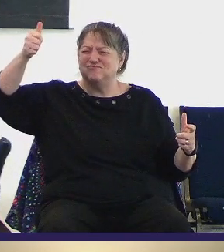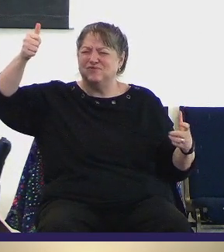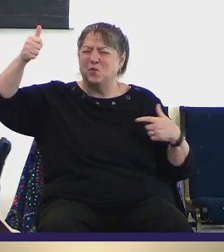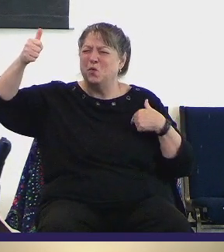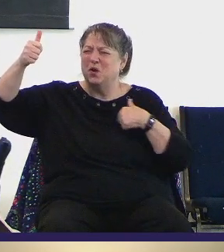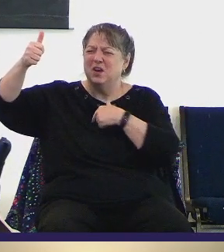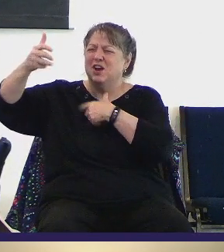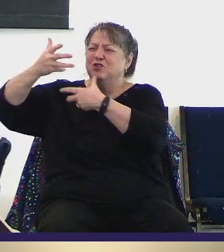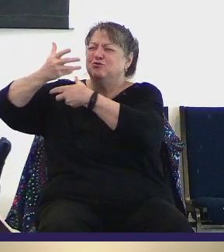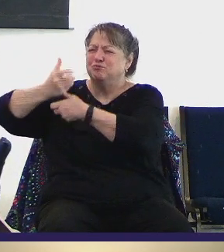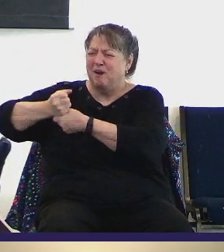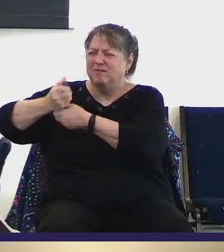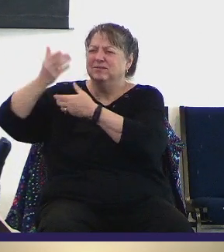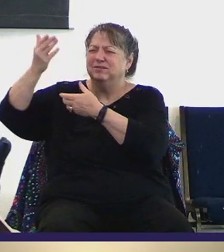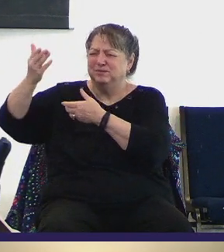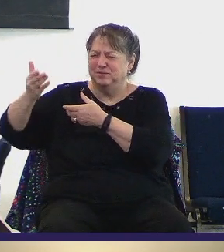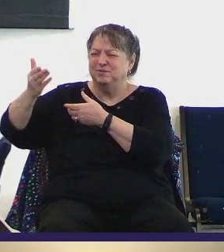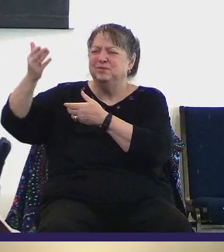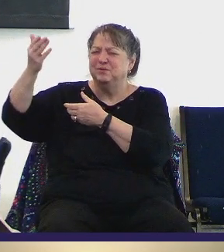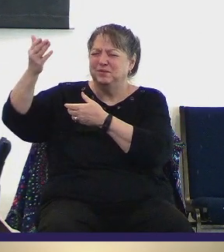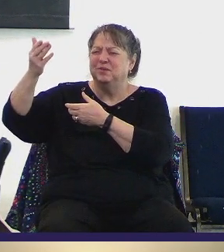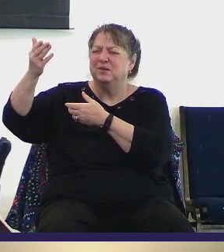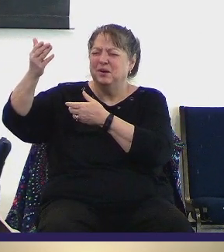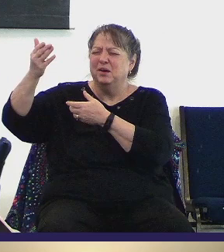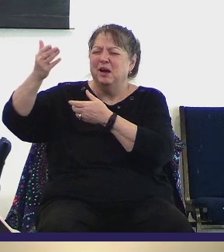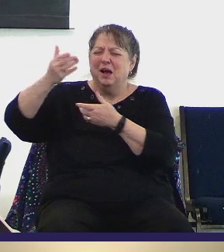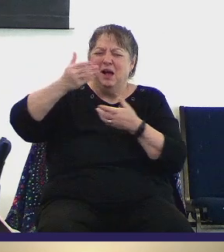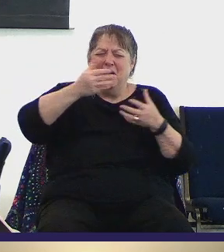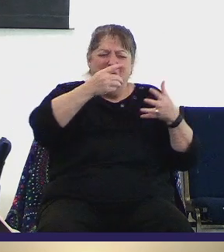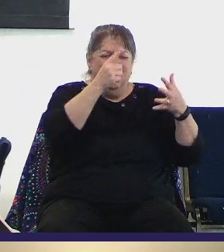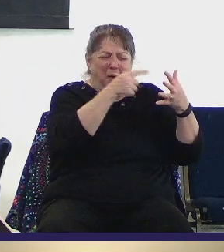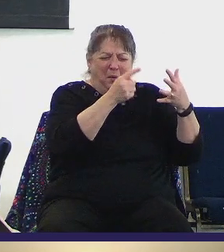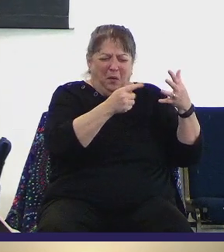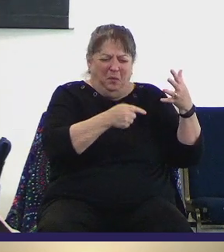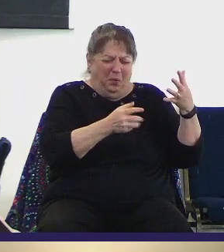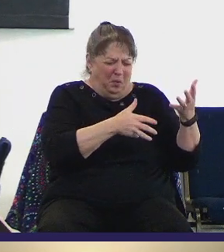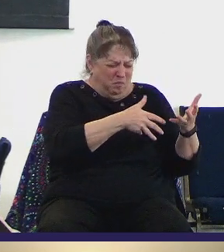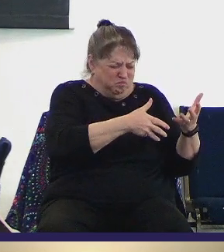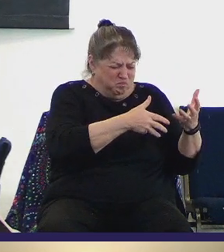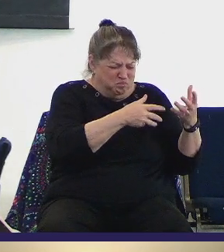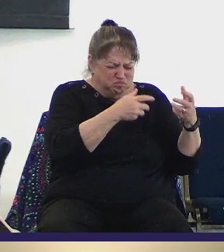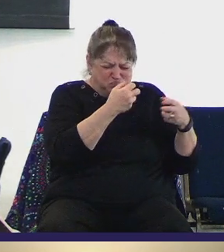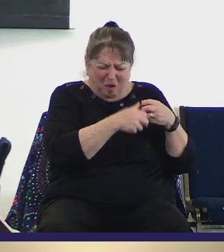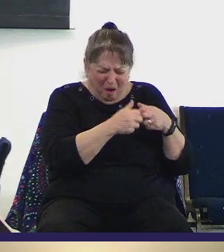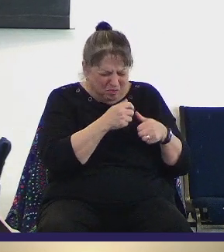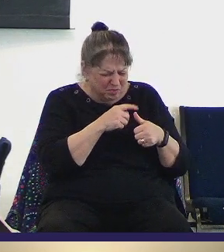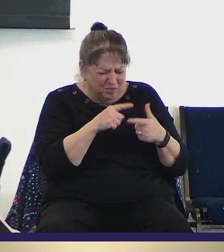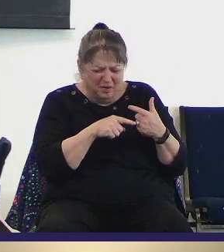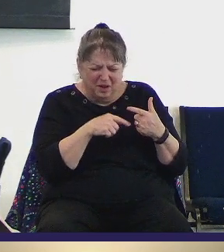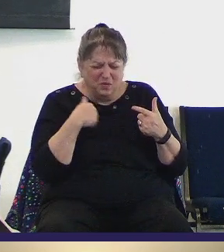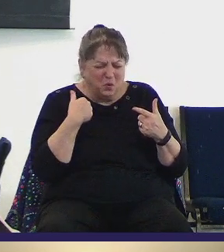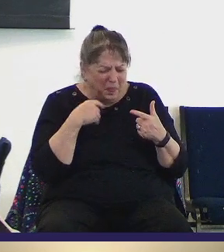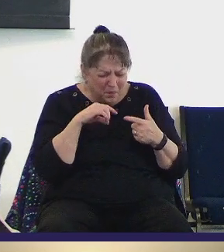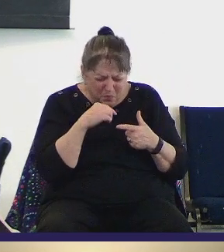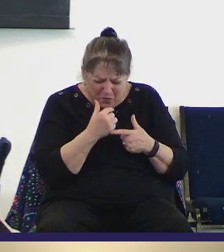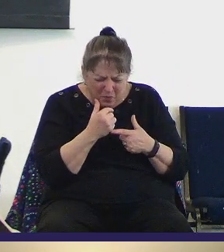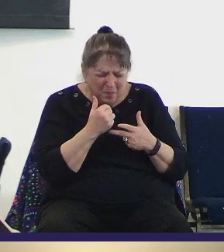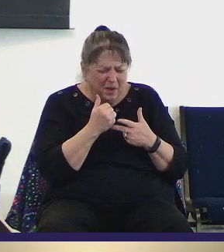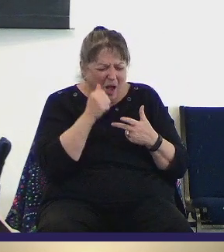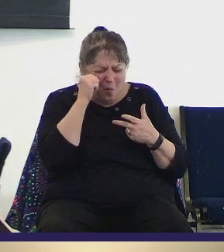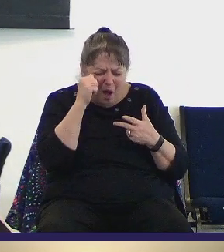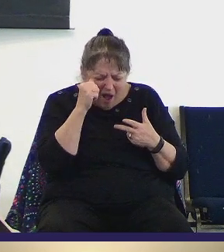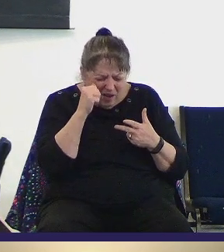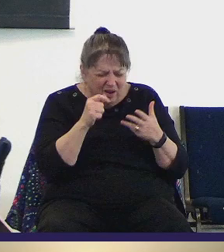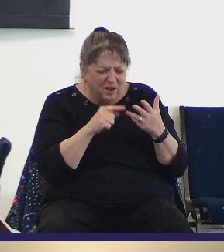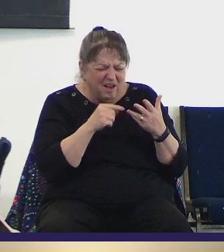pray for these concerns. We leave them before you in the name of Jesus. Father, whether it's the children's ministry or the youth, Father, if